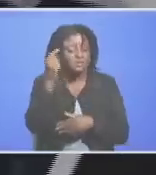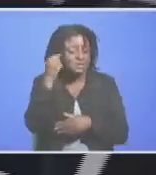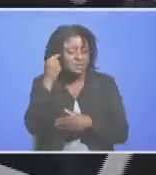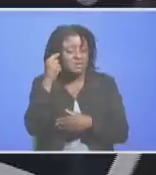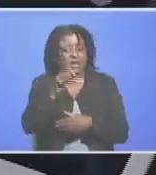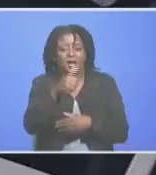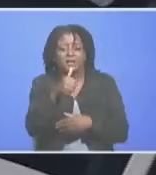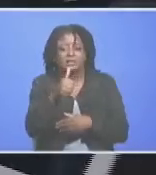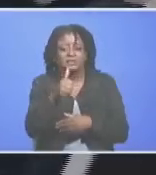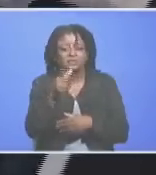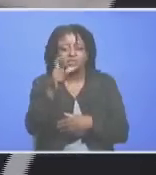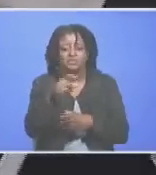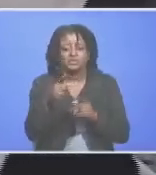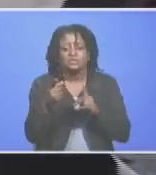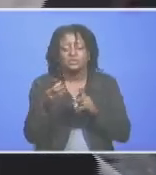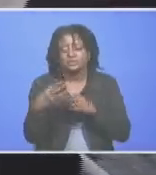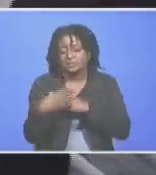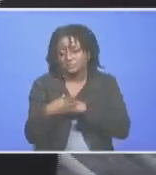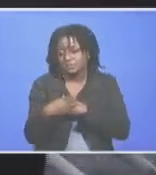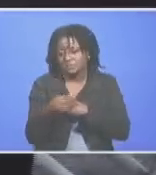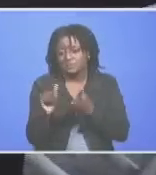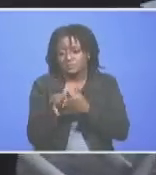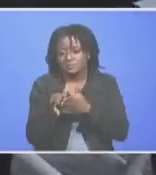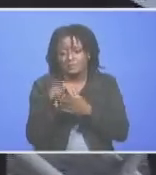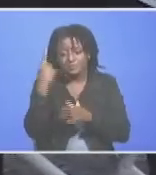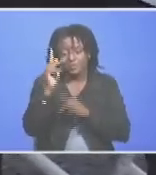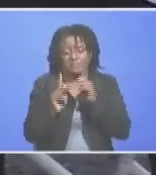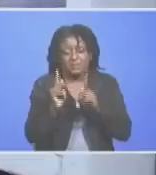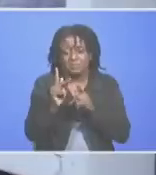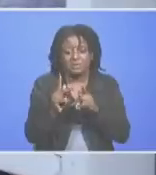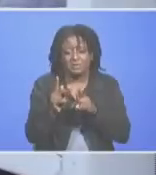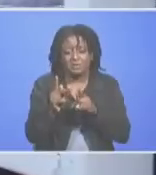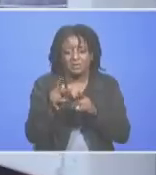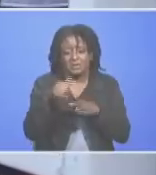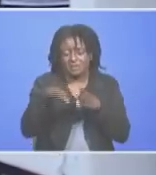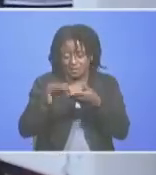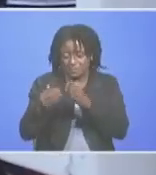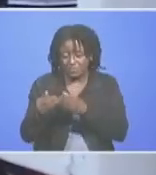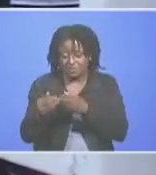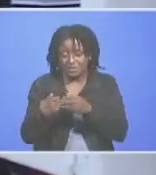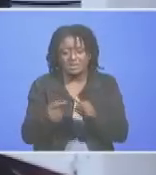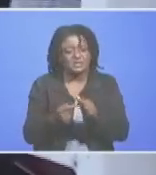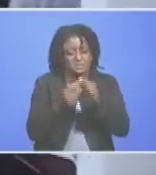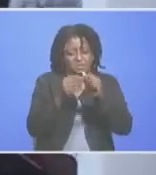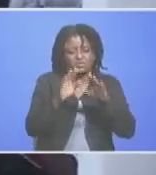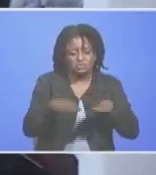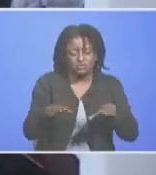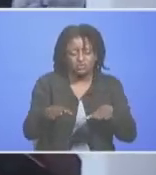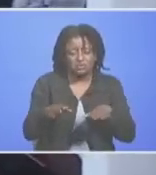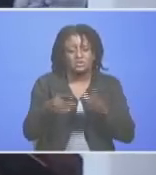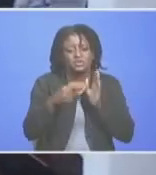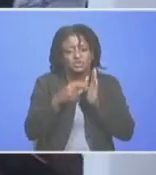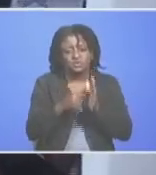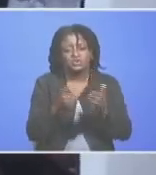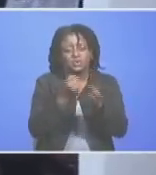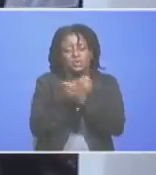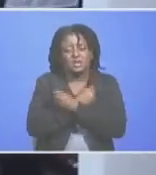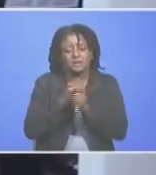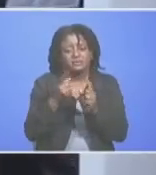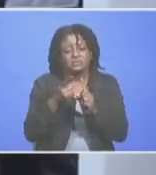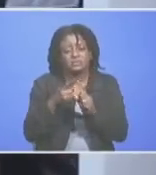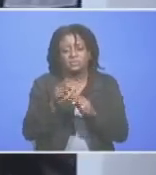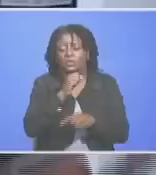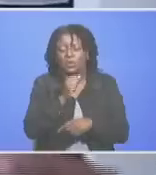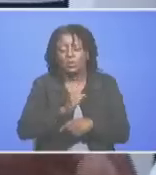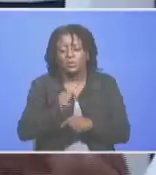suit. For people in the community, especially children, I'd love for them to just show love to their elders, their grandmothers, their great-grandmothers.